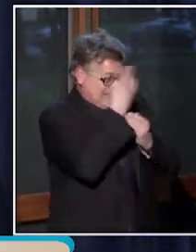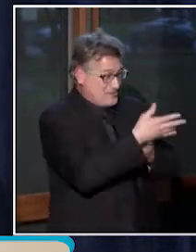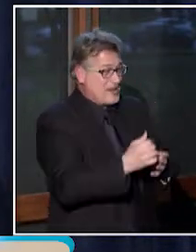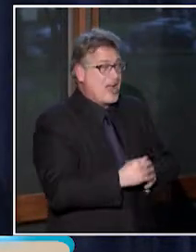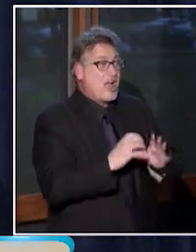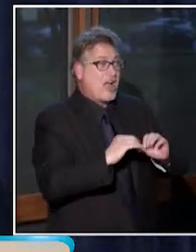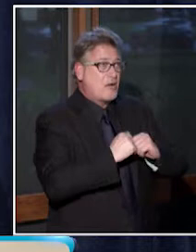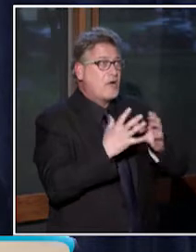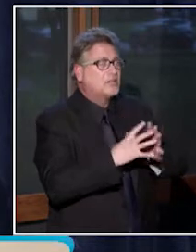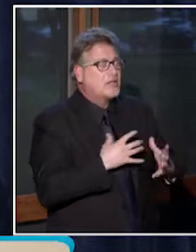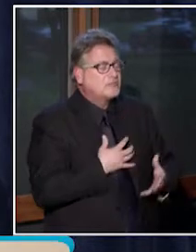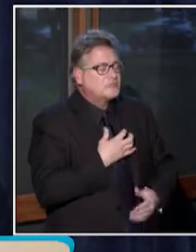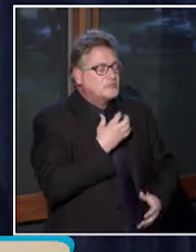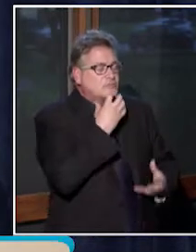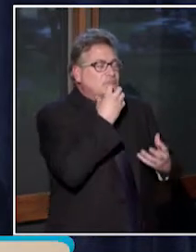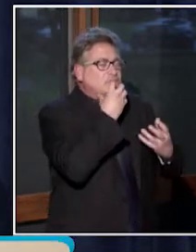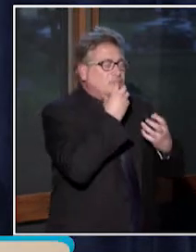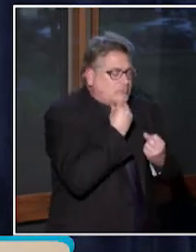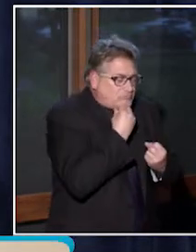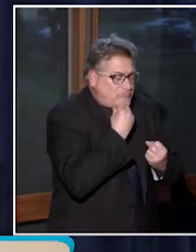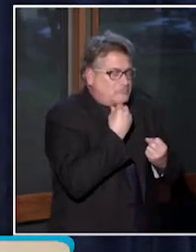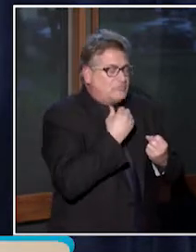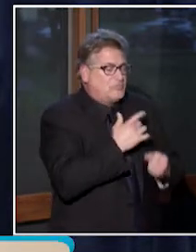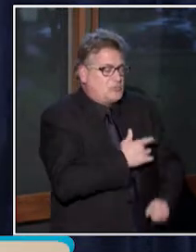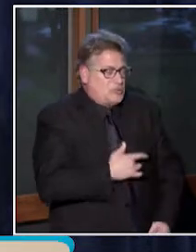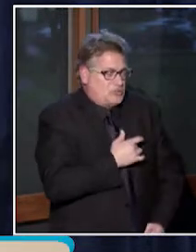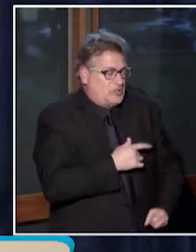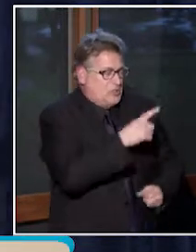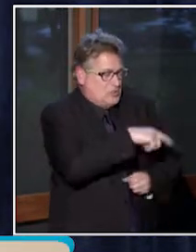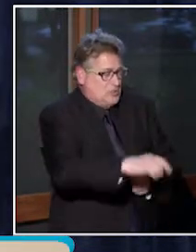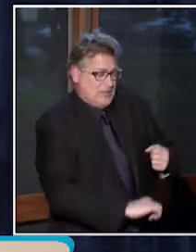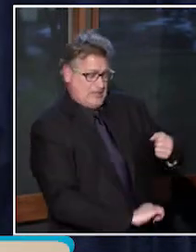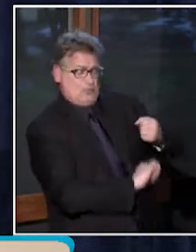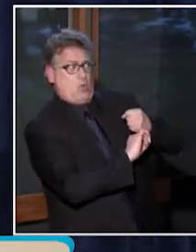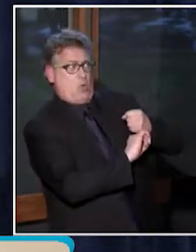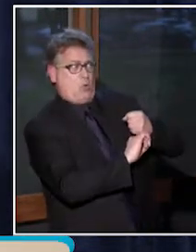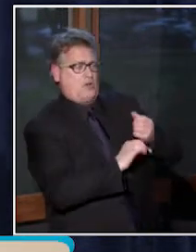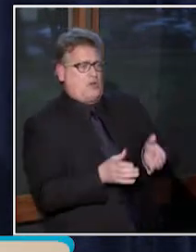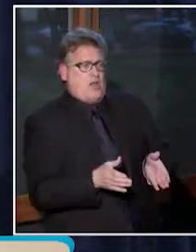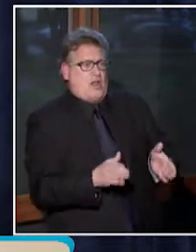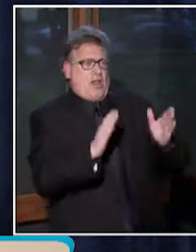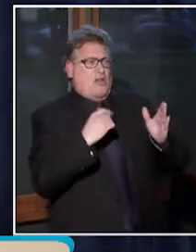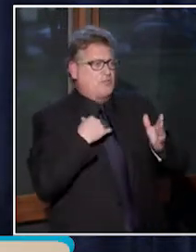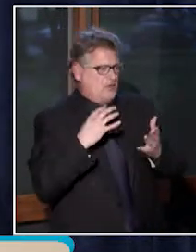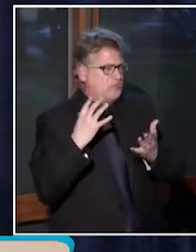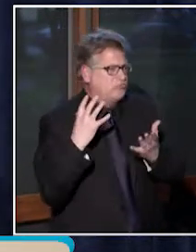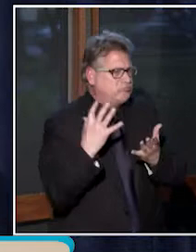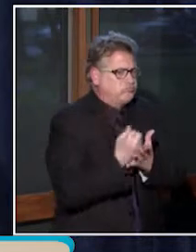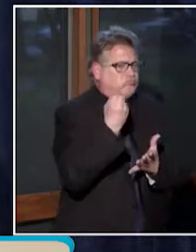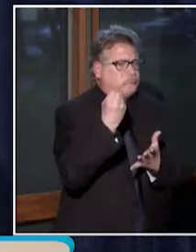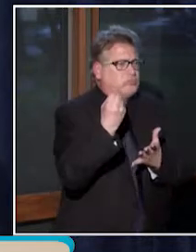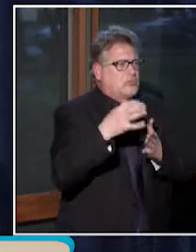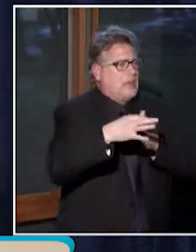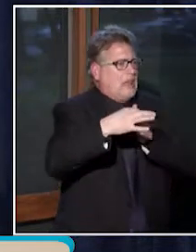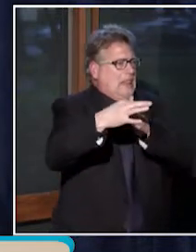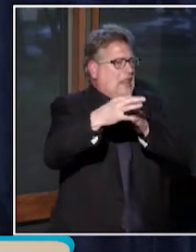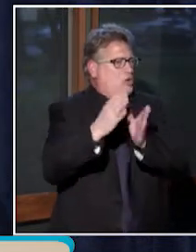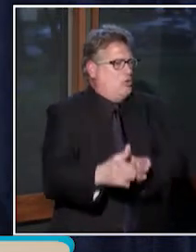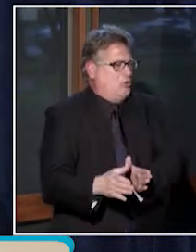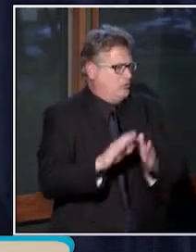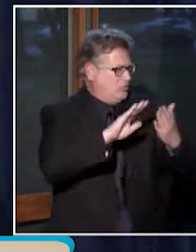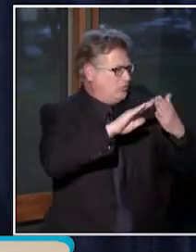and appreciate you and the support that you give me that enables me to have this opportunity to be a leader in our